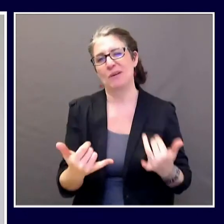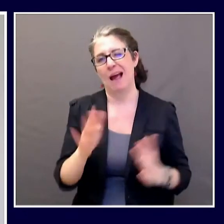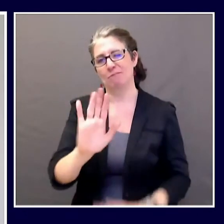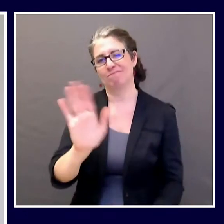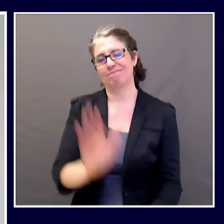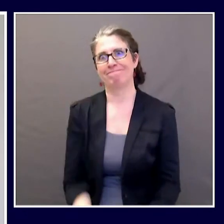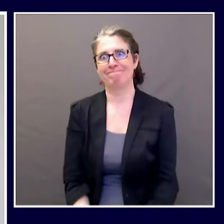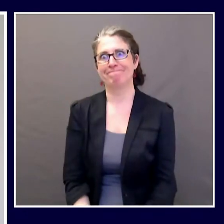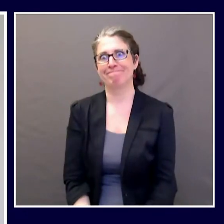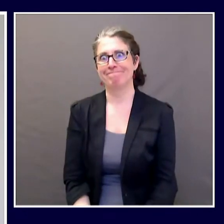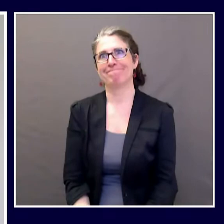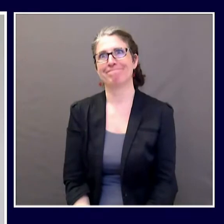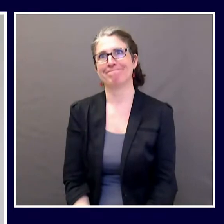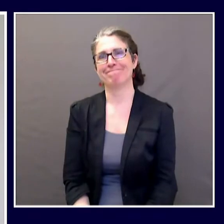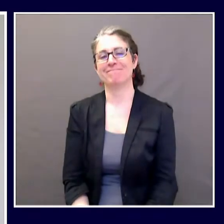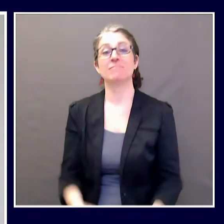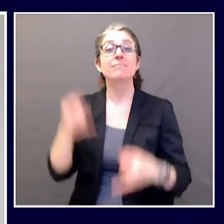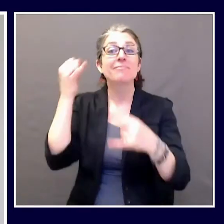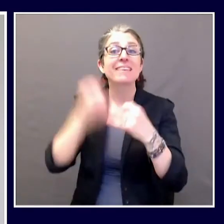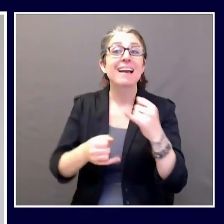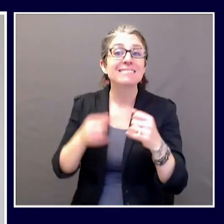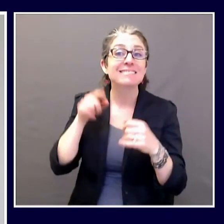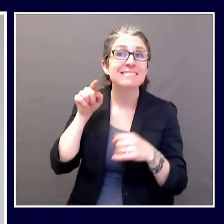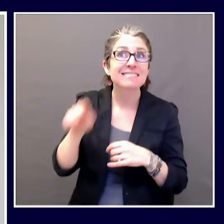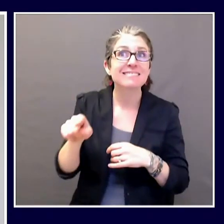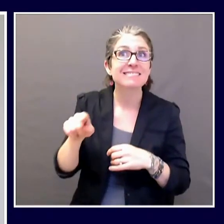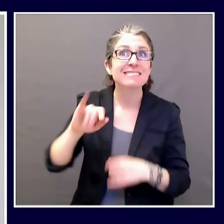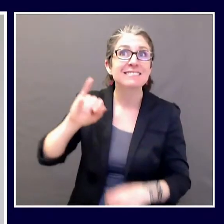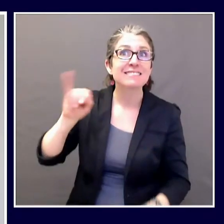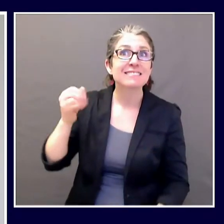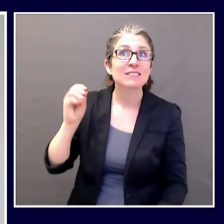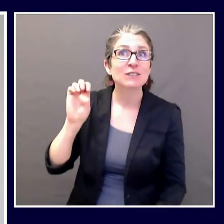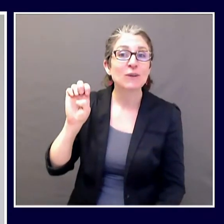And the final question for the afternoon goes to Joe Lawler.